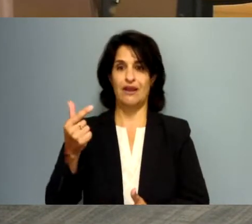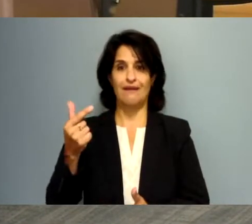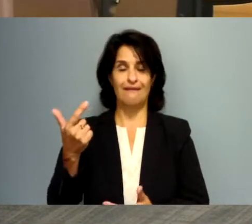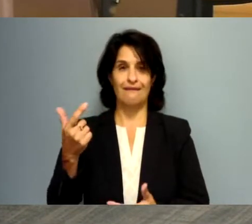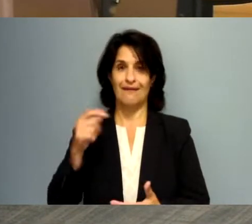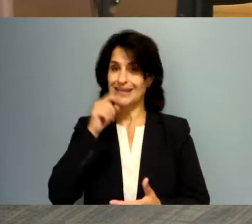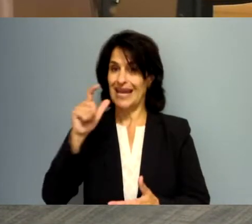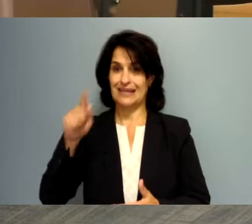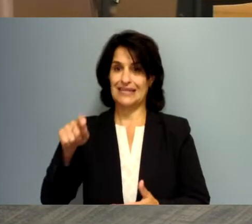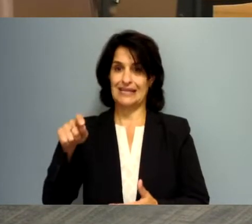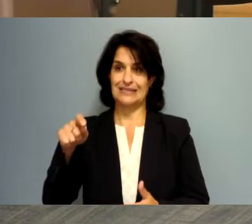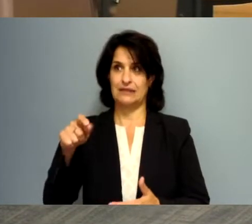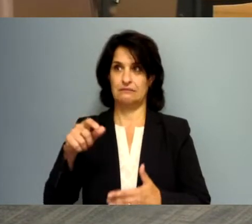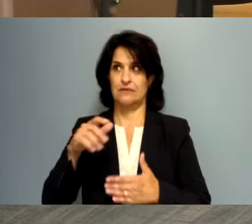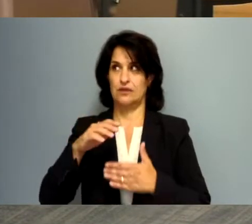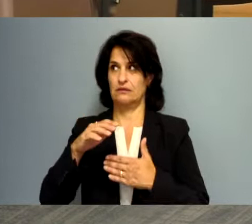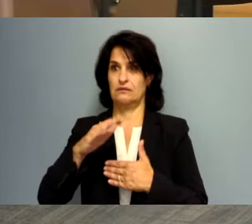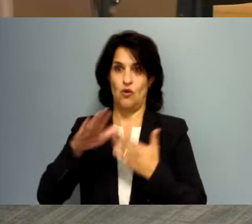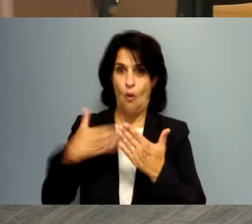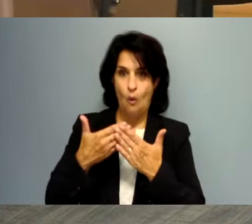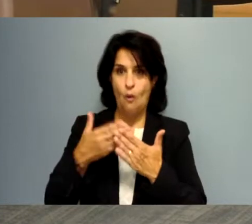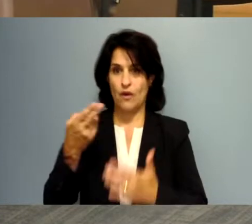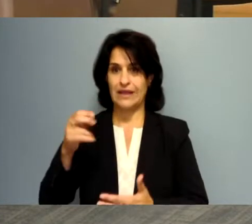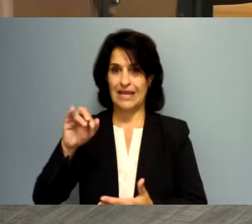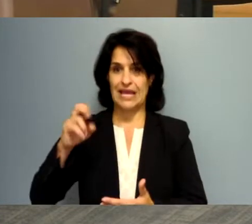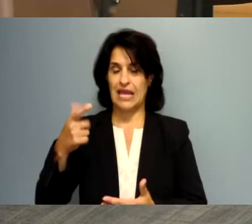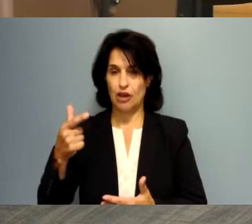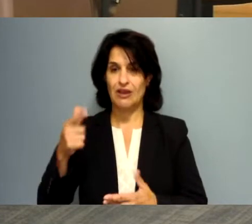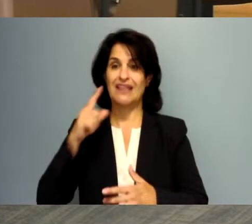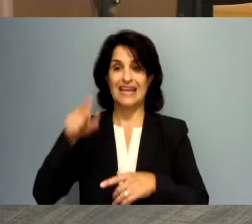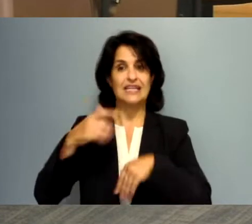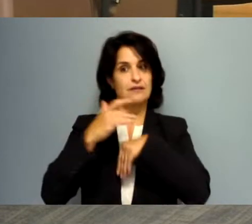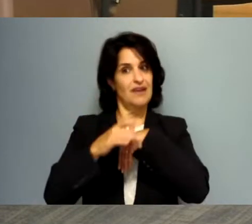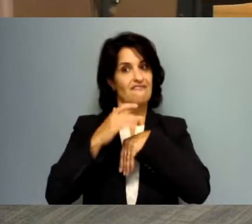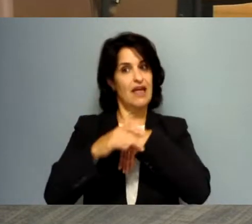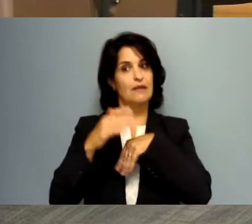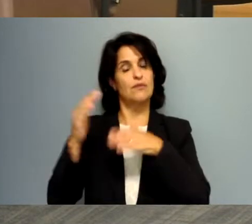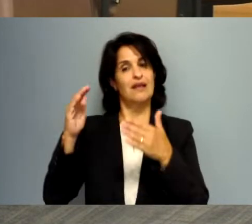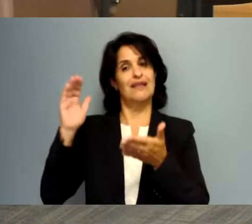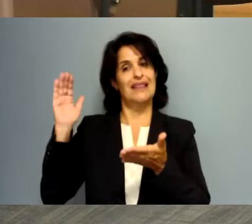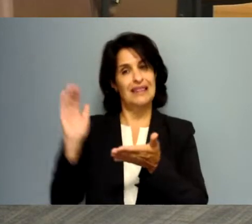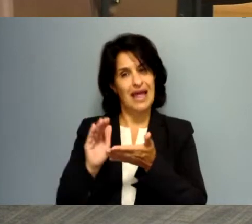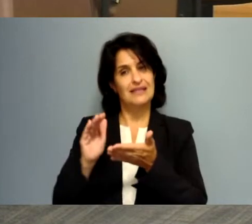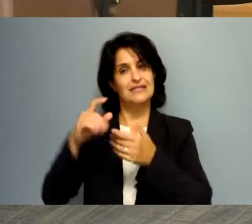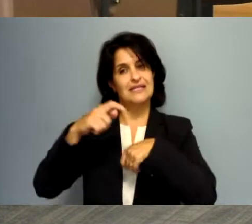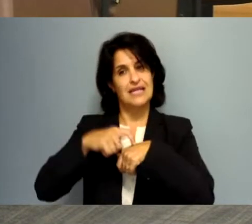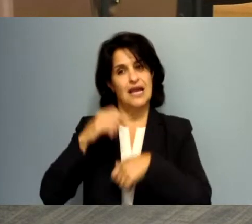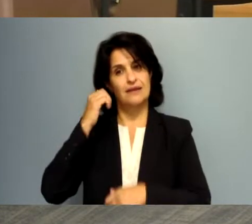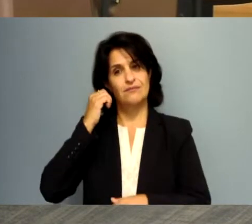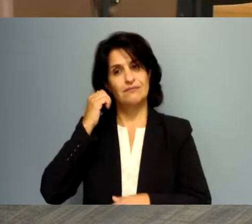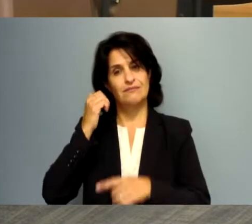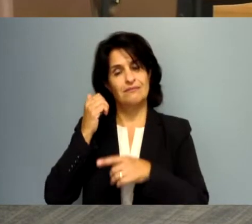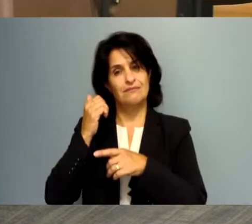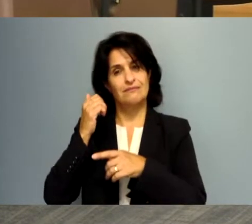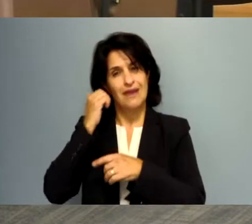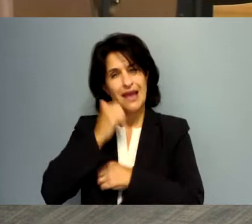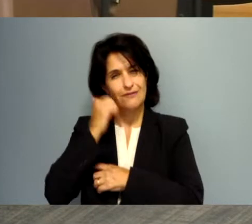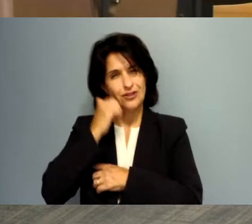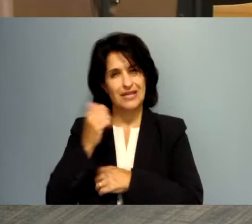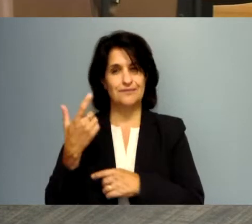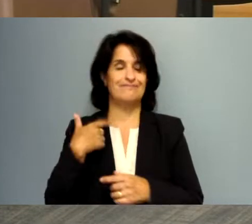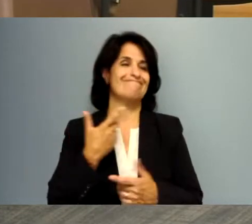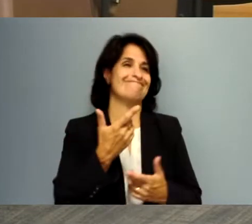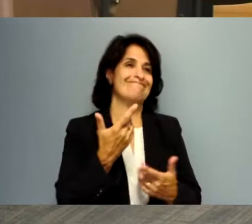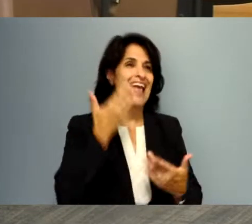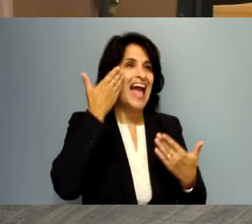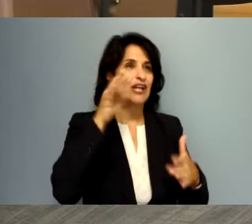necessarily have to hold a hearing. Right. They'd have to be available, but it would be less time, but every day. Yeah, I don't know if that level of detail is something